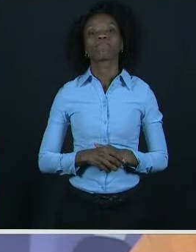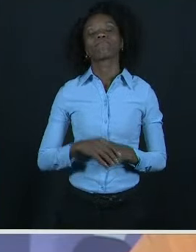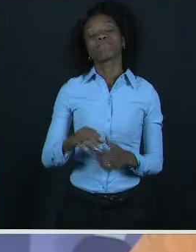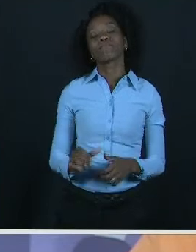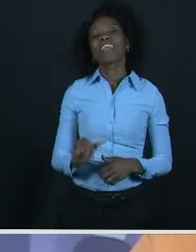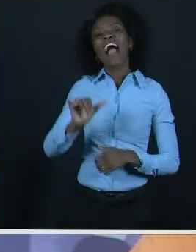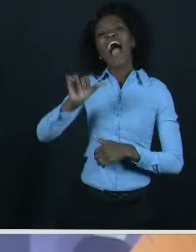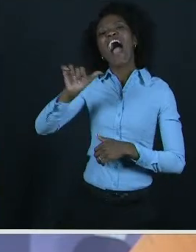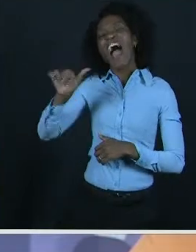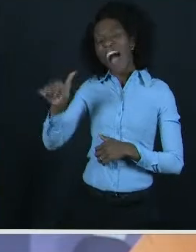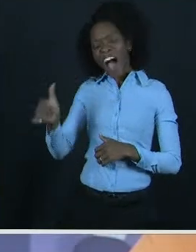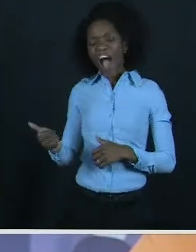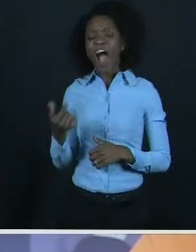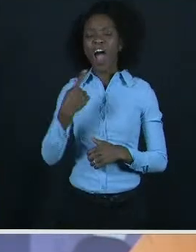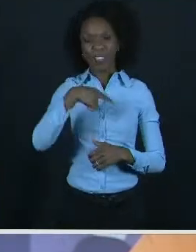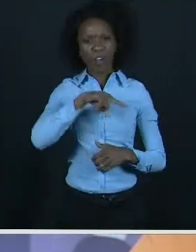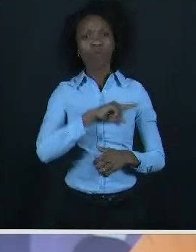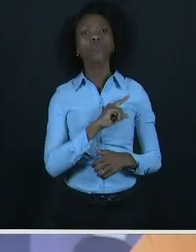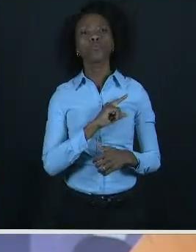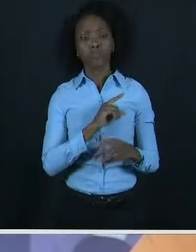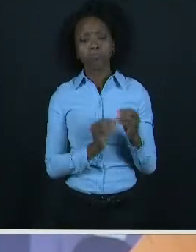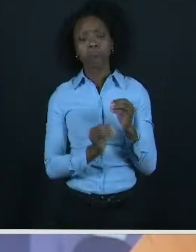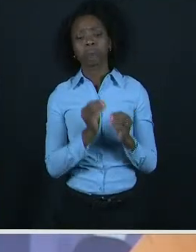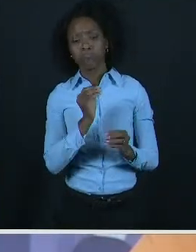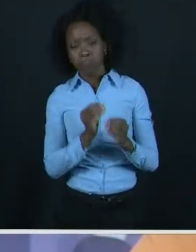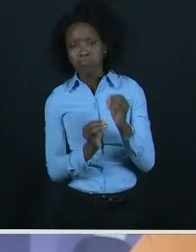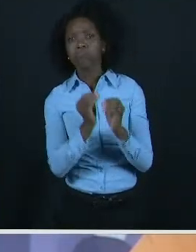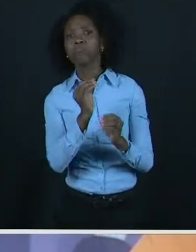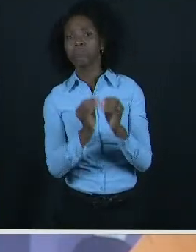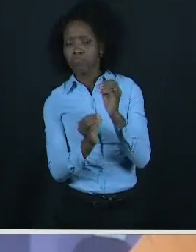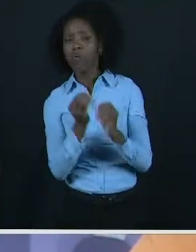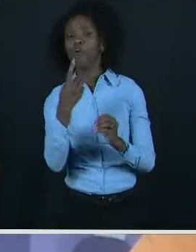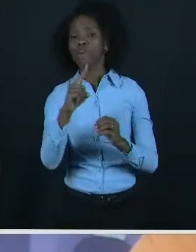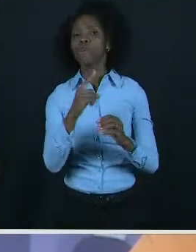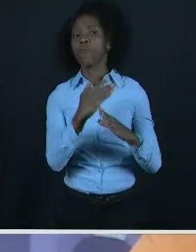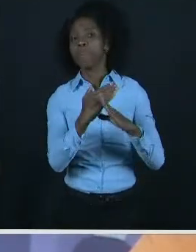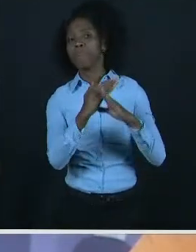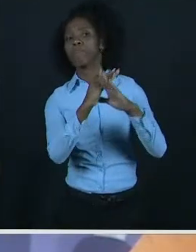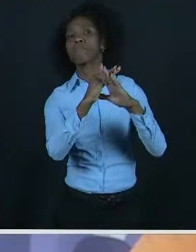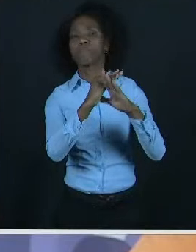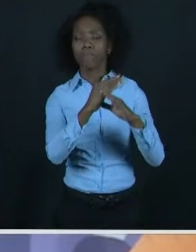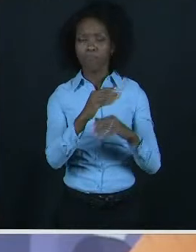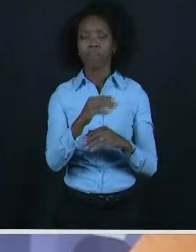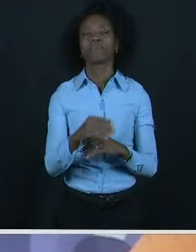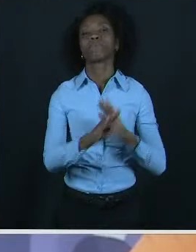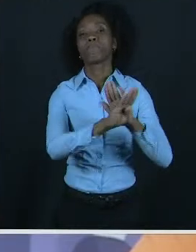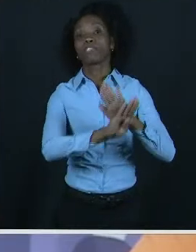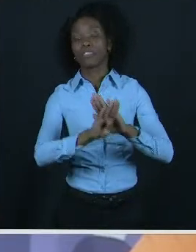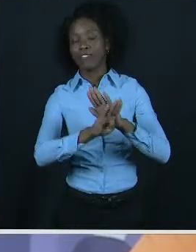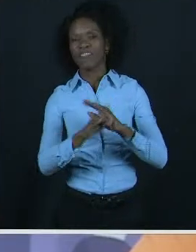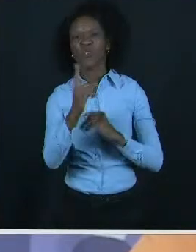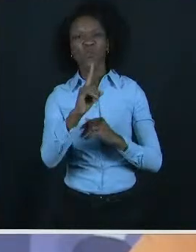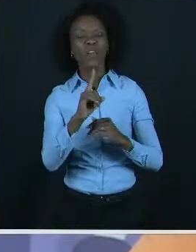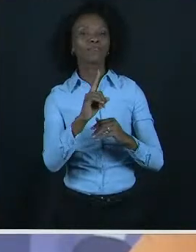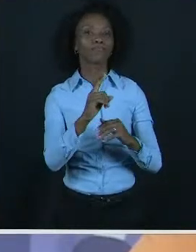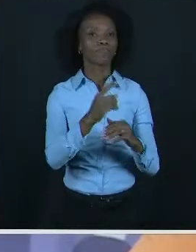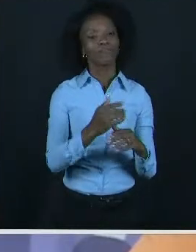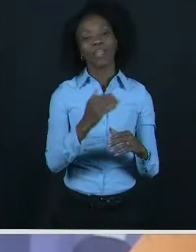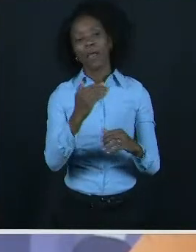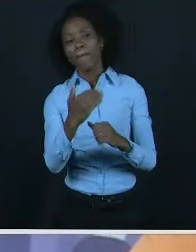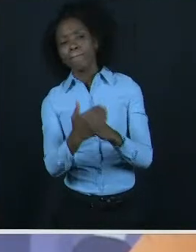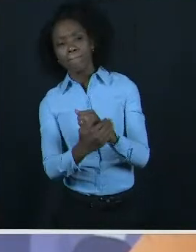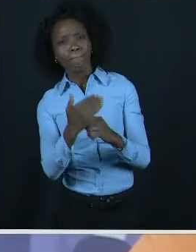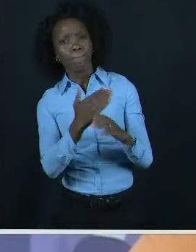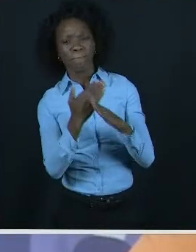Other reforms that will strengthen the fight against gender-based violence include the Prevention and Combating of